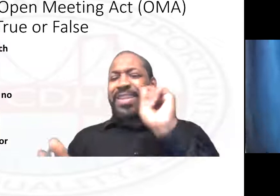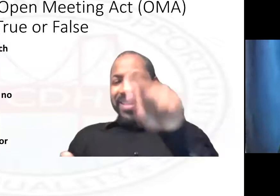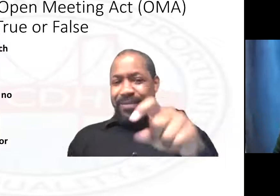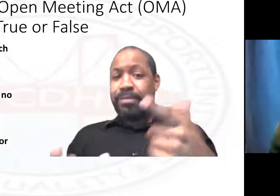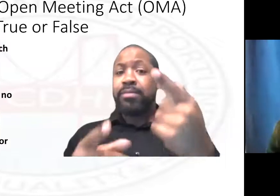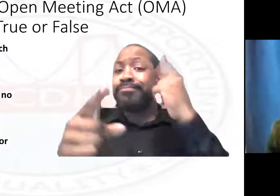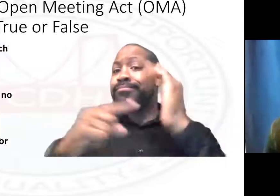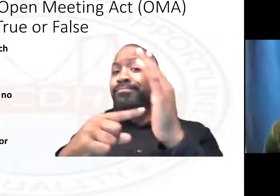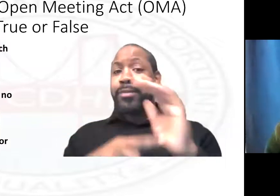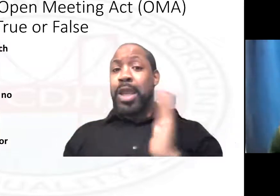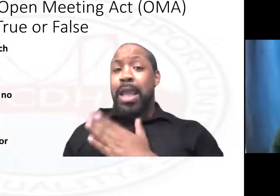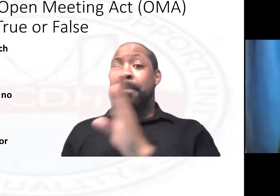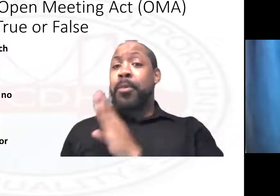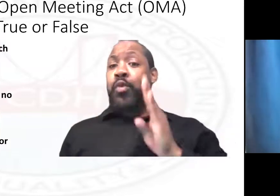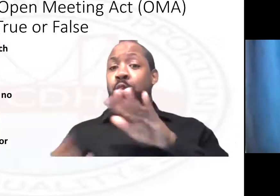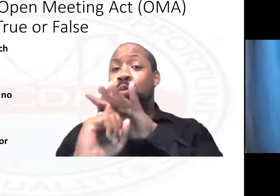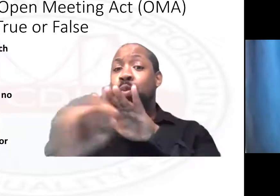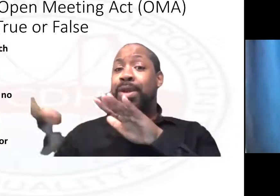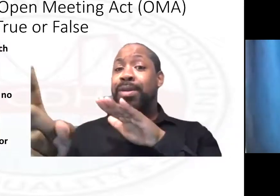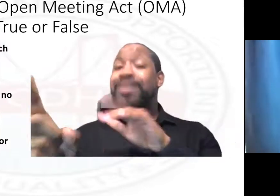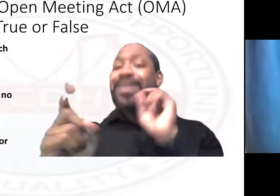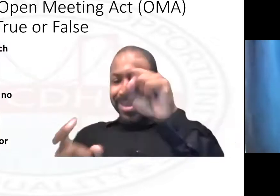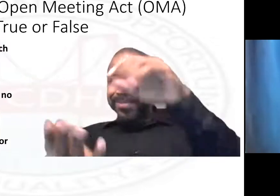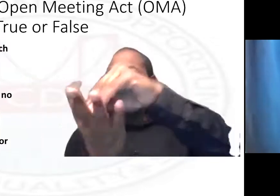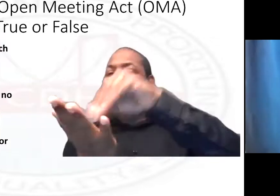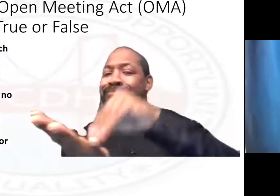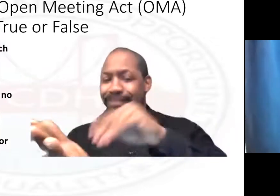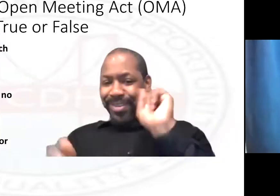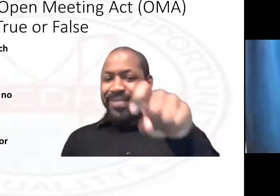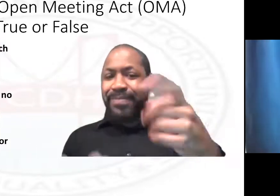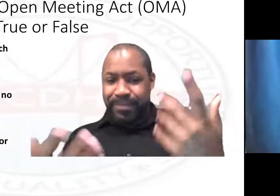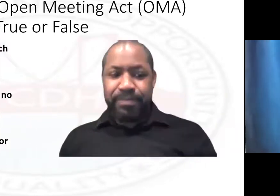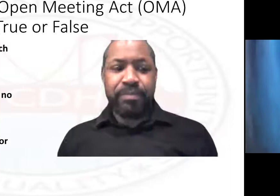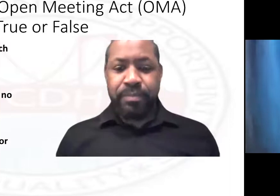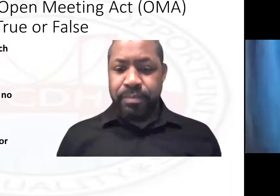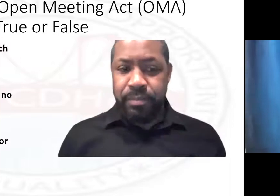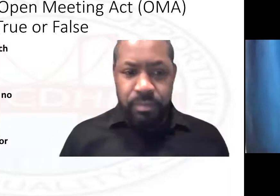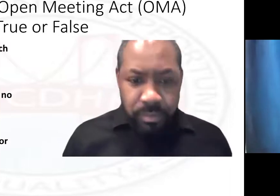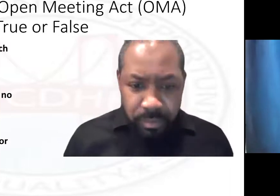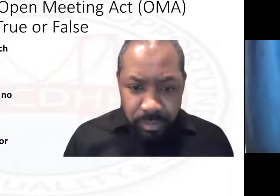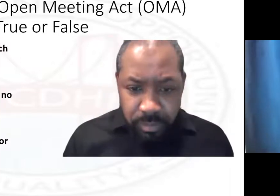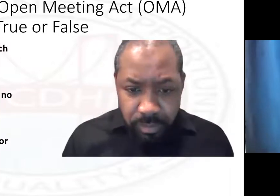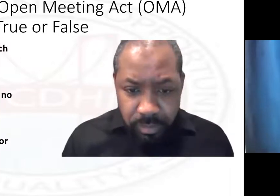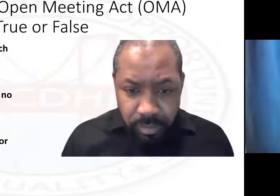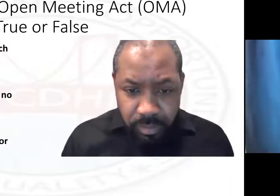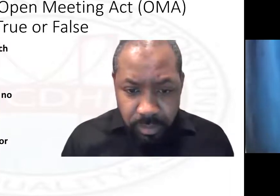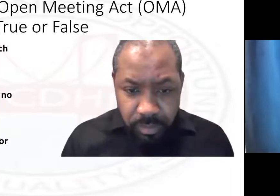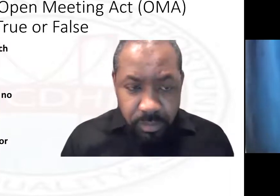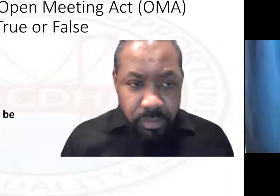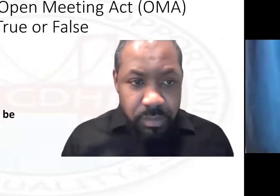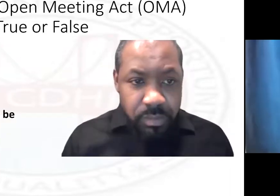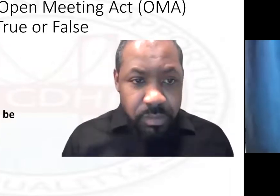of those, the same process. So our board retreat, we also have to have minutes taken as well.